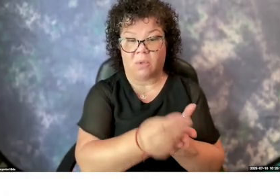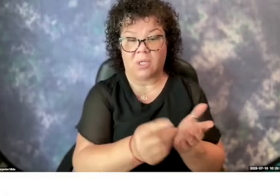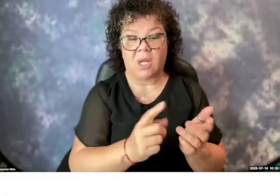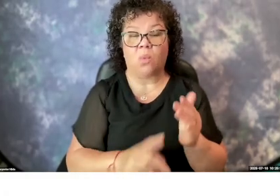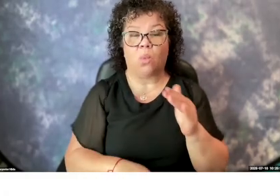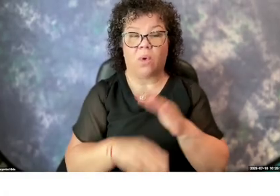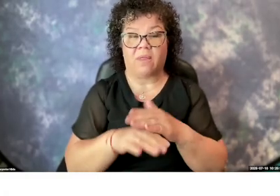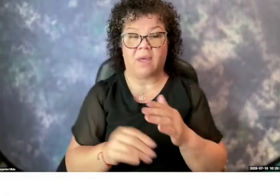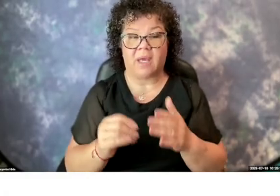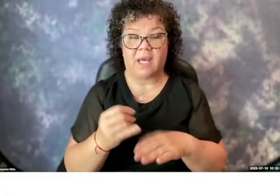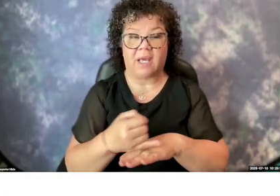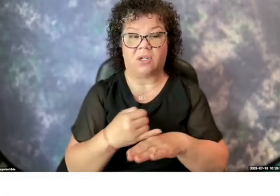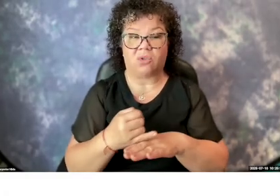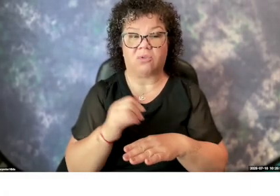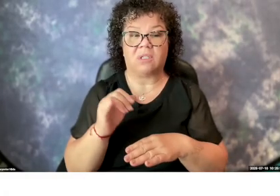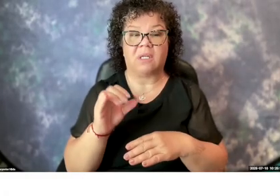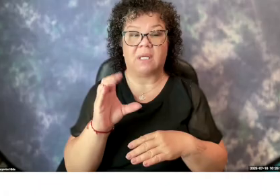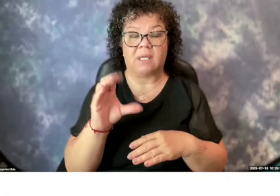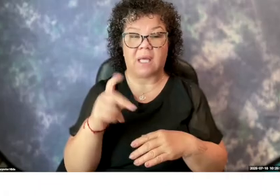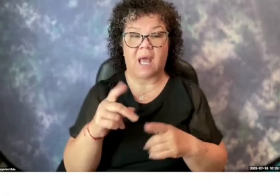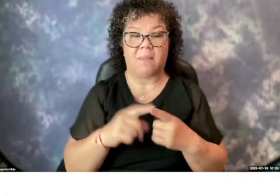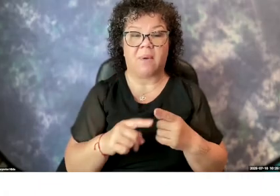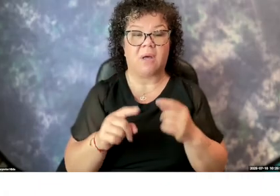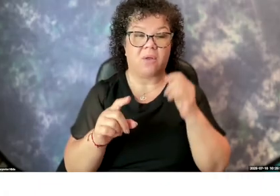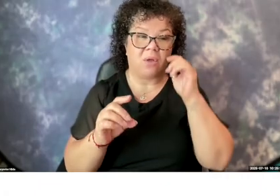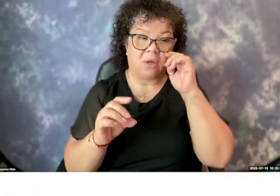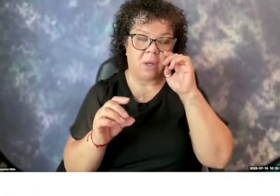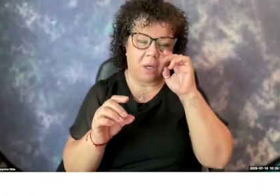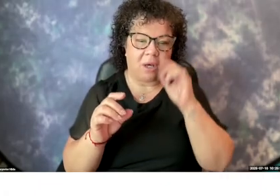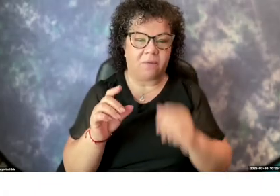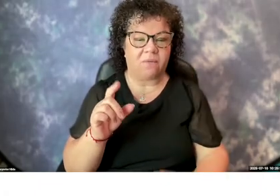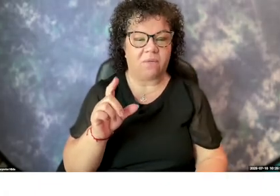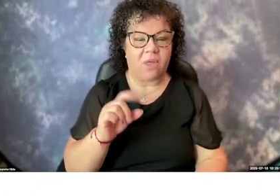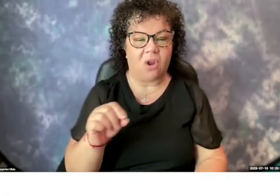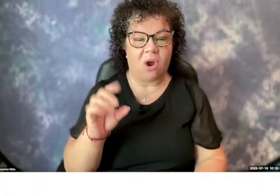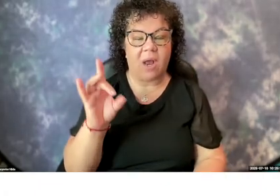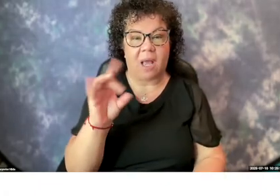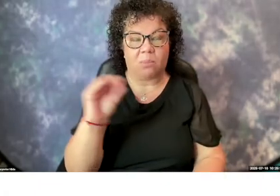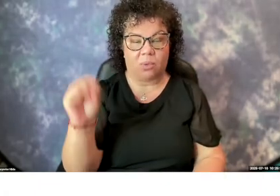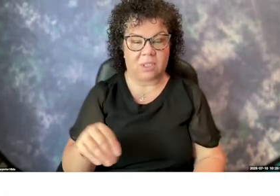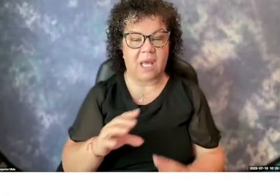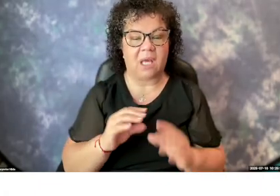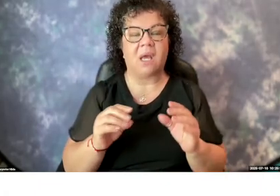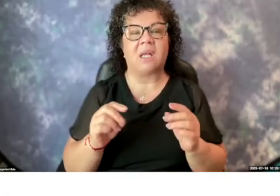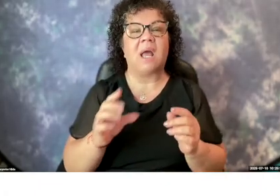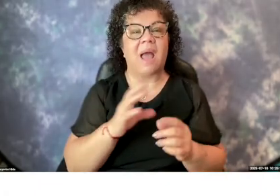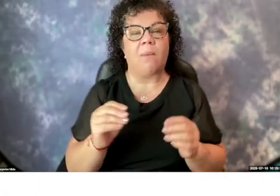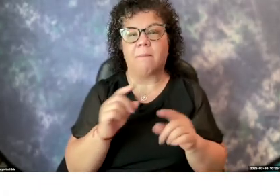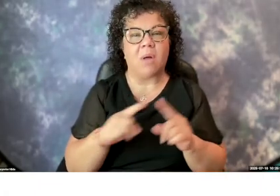applied through finance assistance, there are no 2025 model year vehicles that are affordable given the assumptions that we just talked